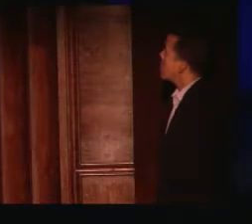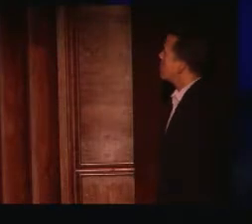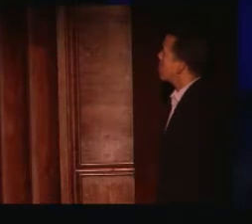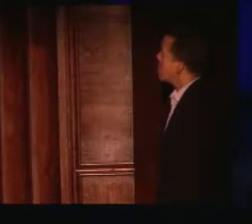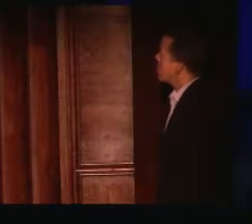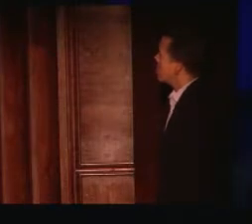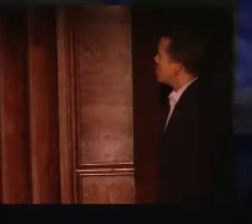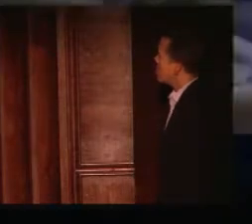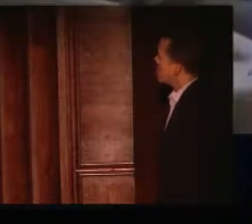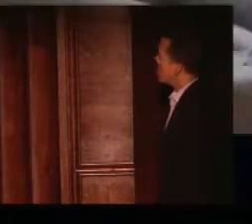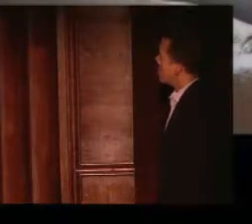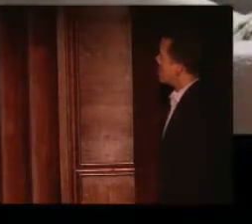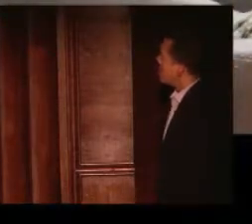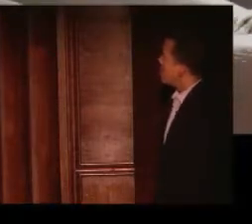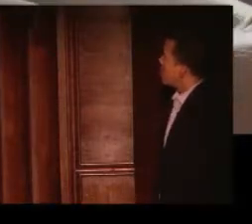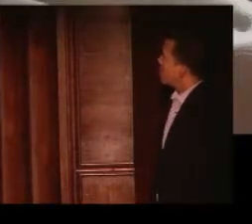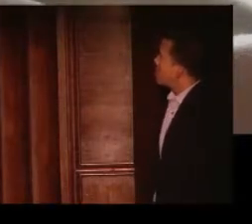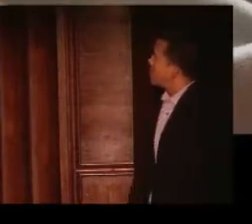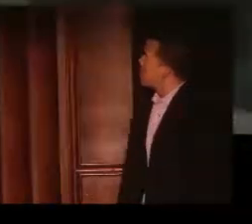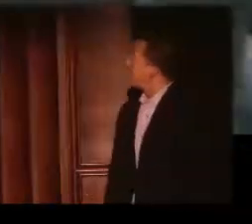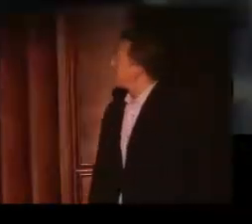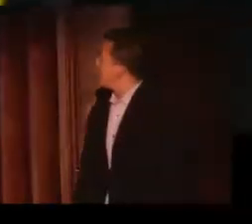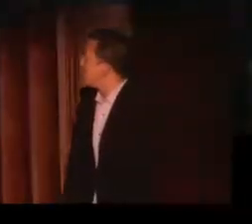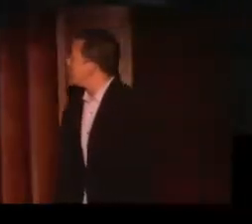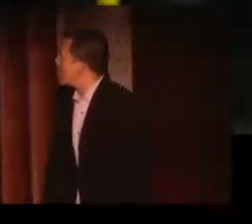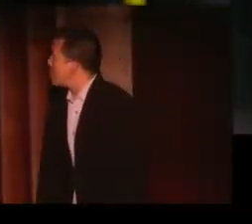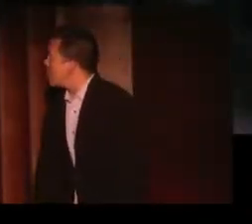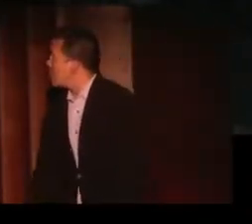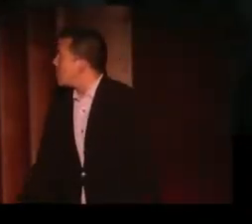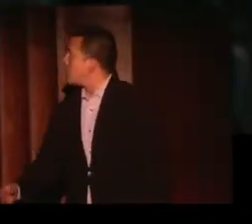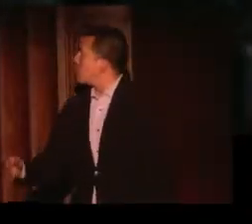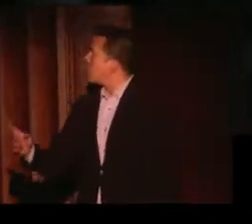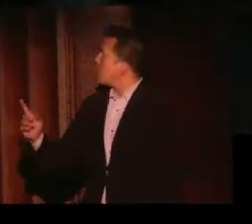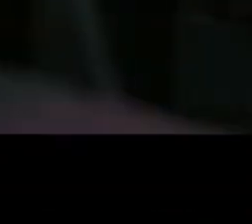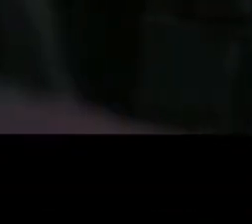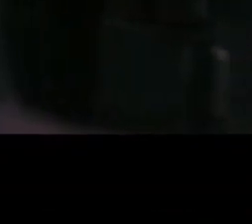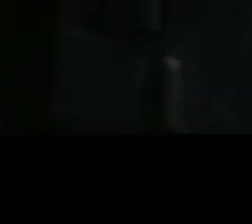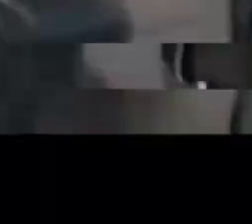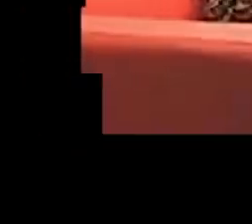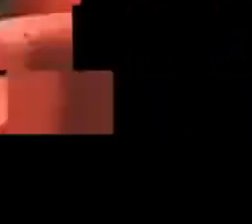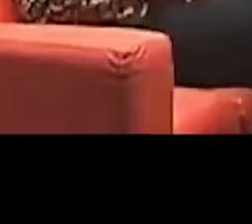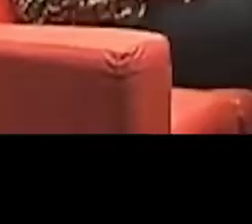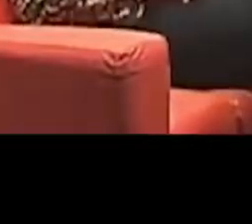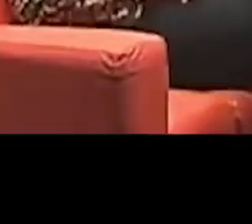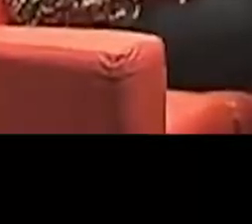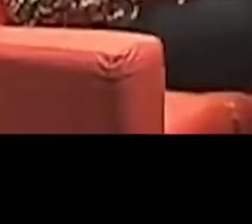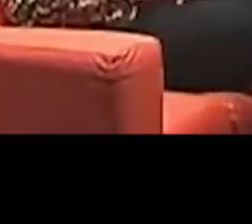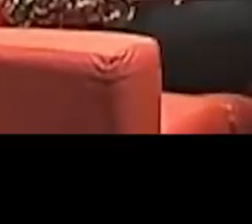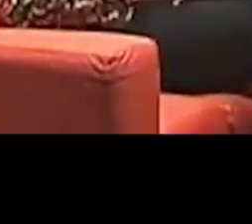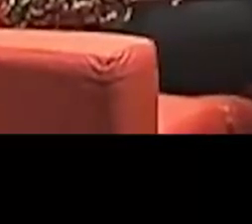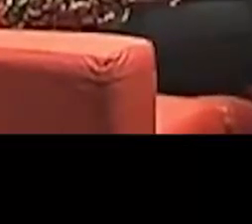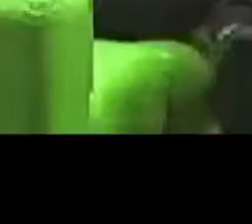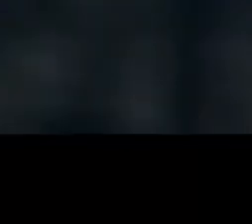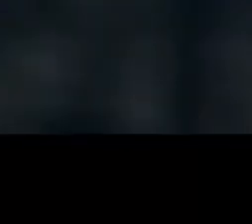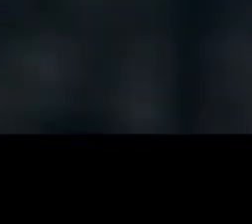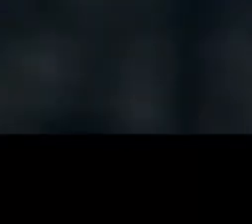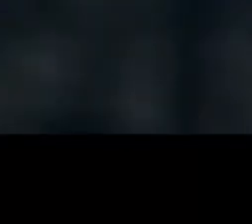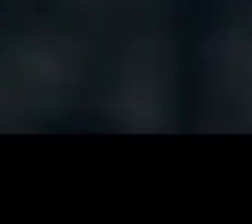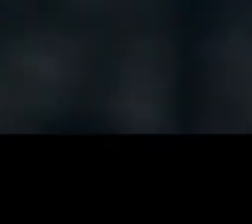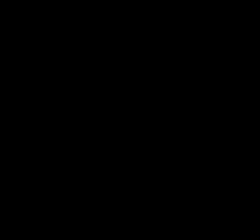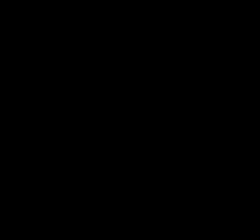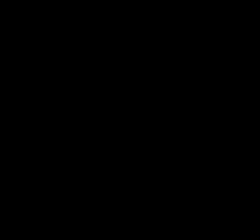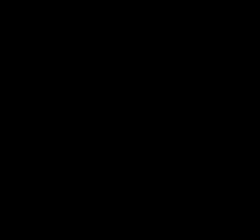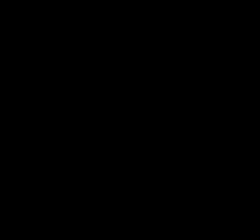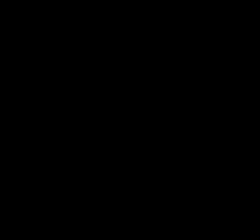taboo in India. Stigma against the mentally ill is widespread. People, I think, didn't realize the impact. Mental health. The brain is